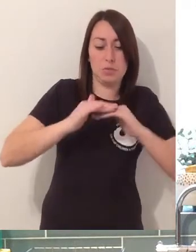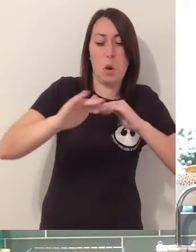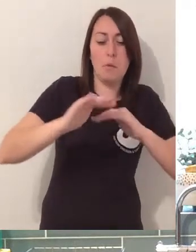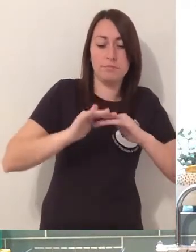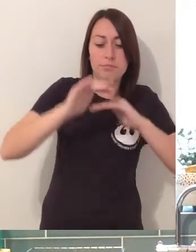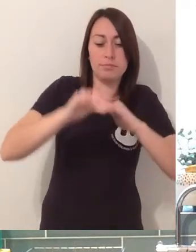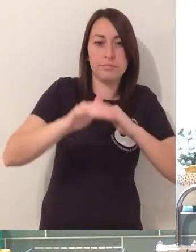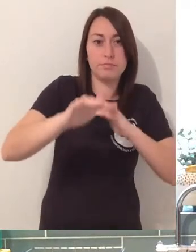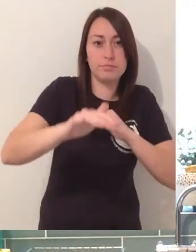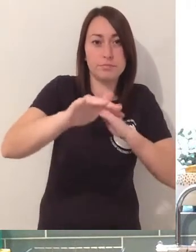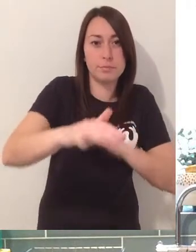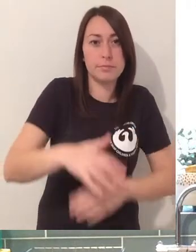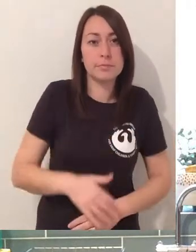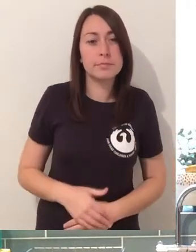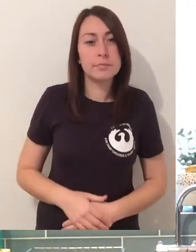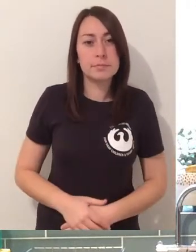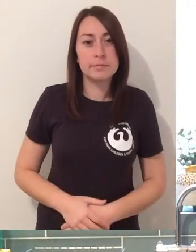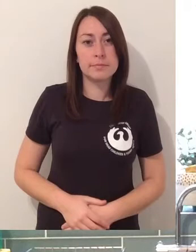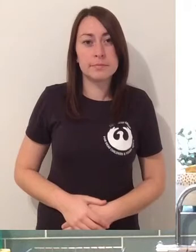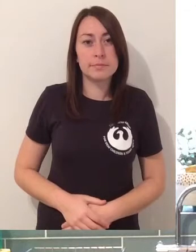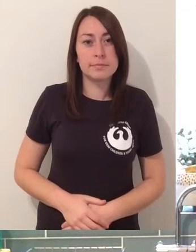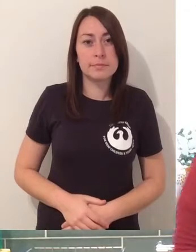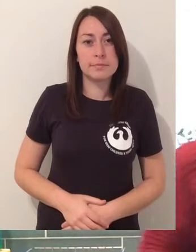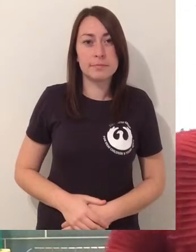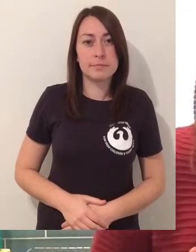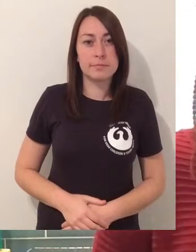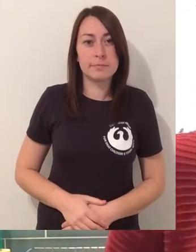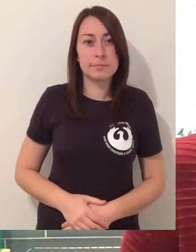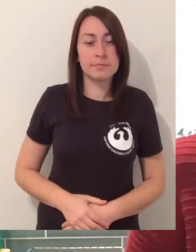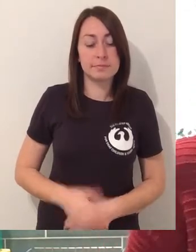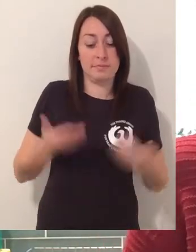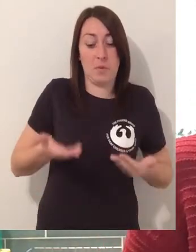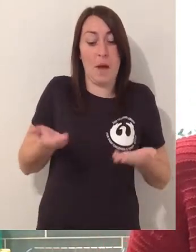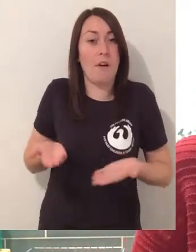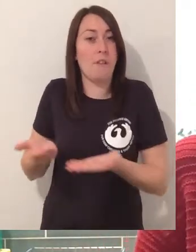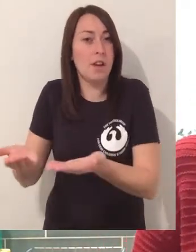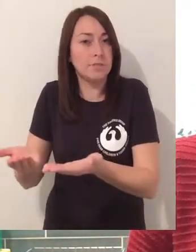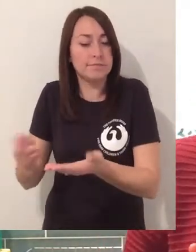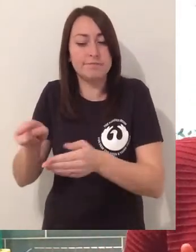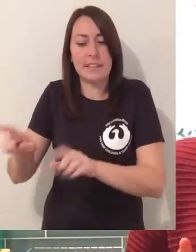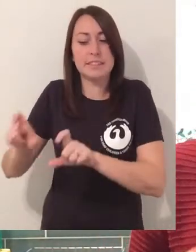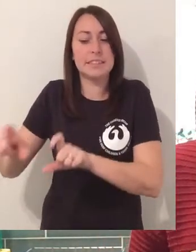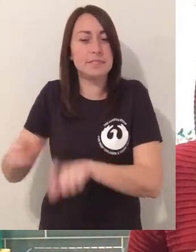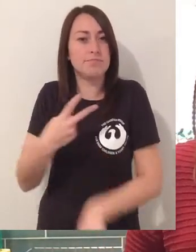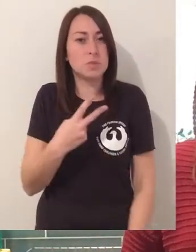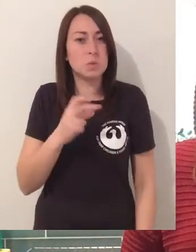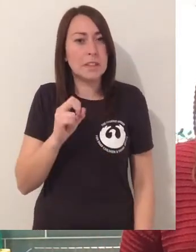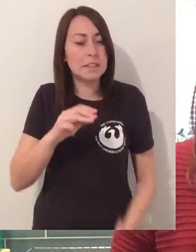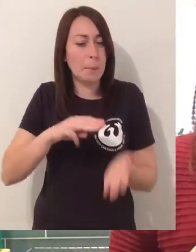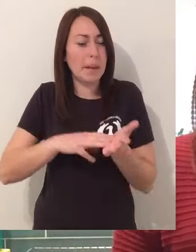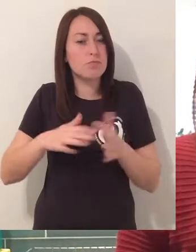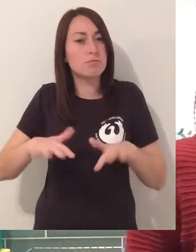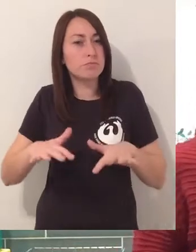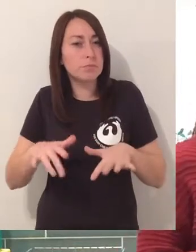And there we are. So we're going to pop this in the oven for roughly 20